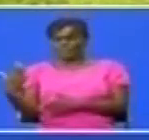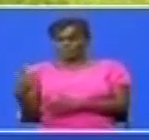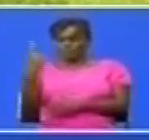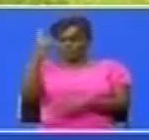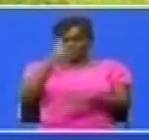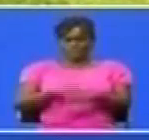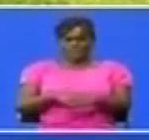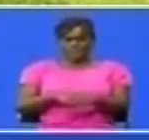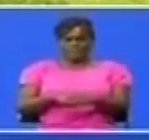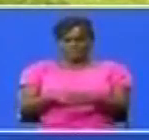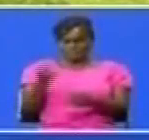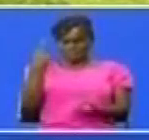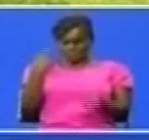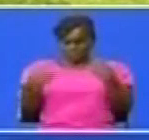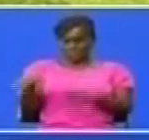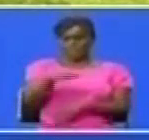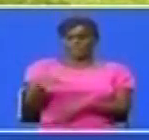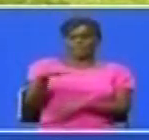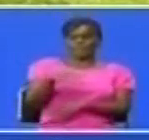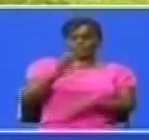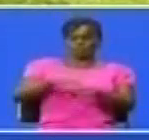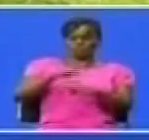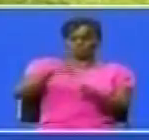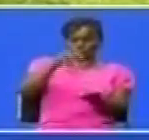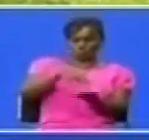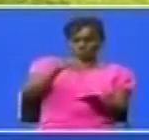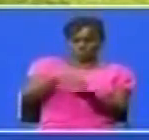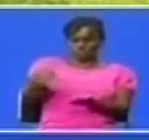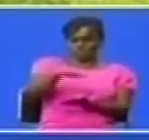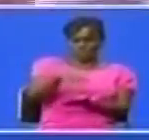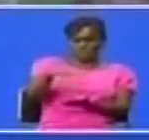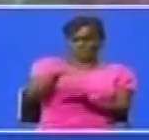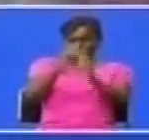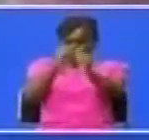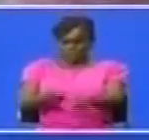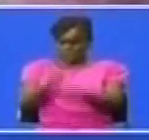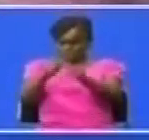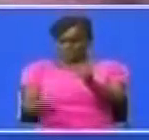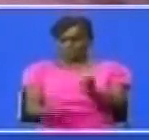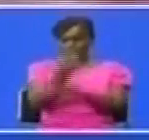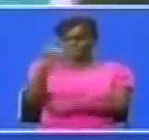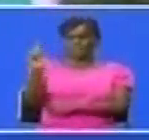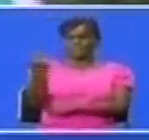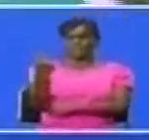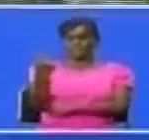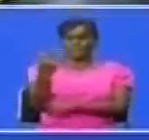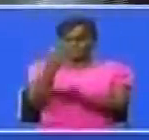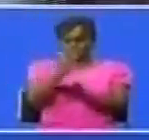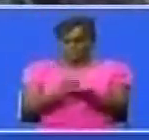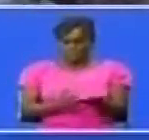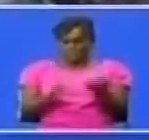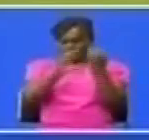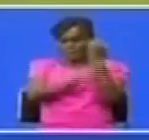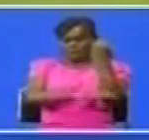silver lining to the changes in climatic conditions in the geographical shift in agricultural production in Kenya, with some parts of the